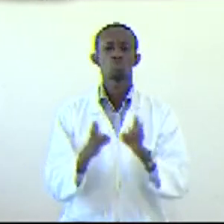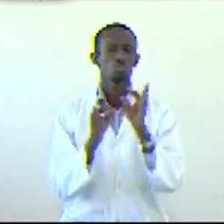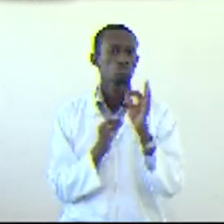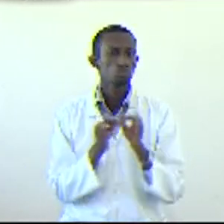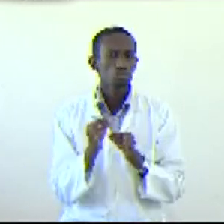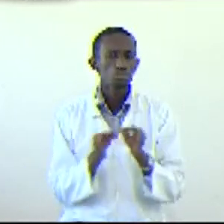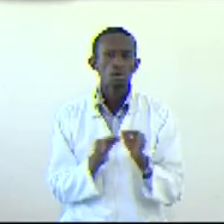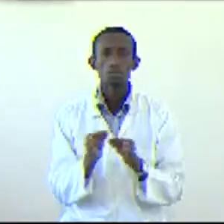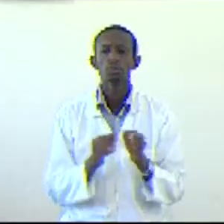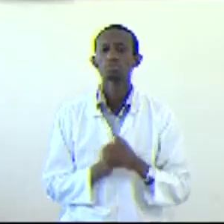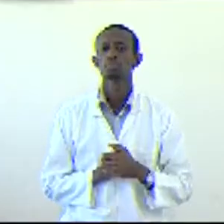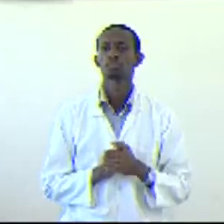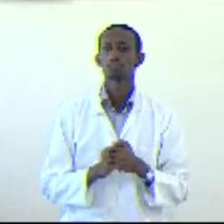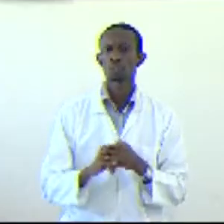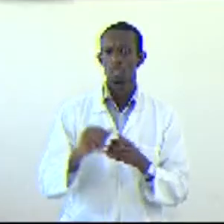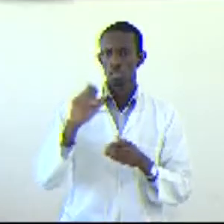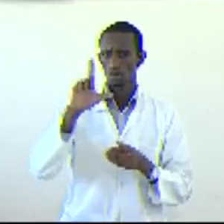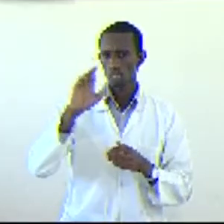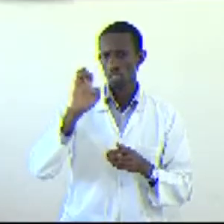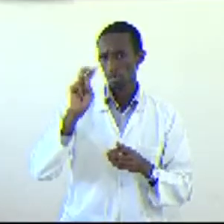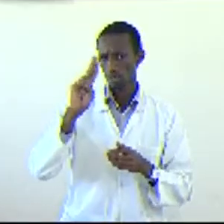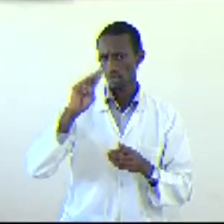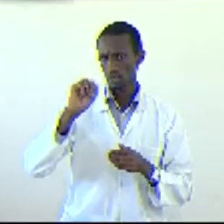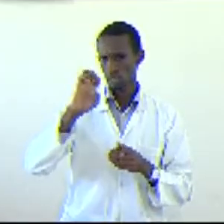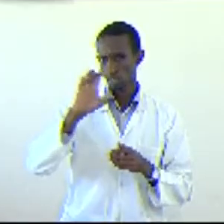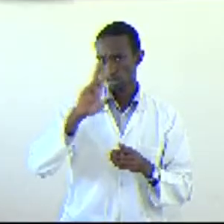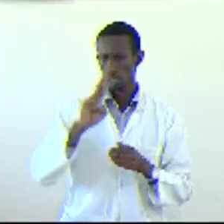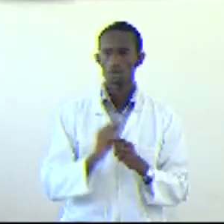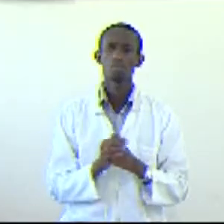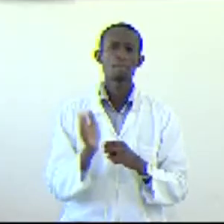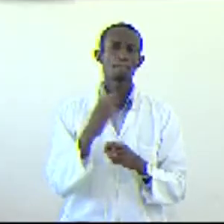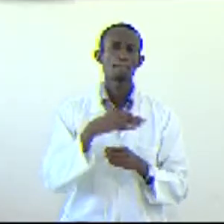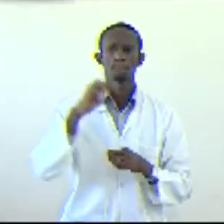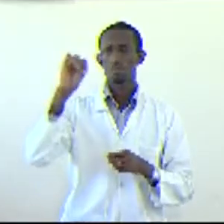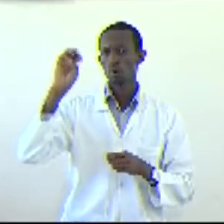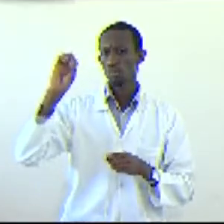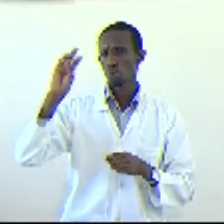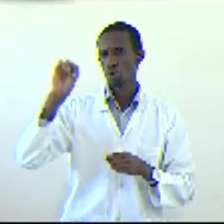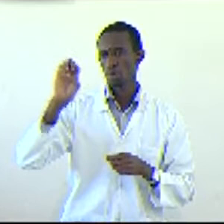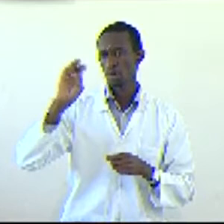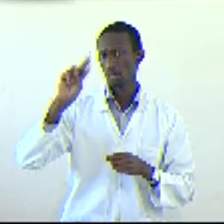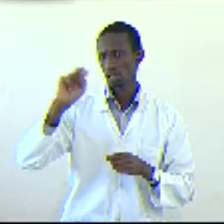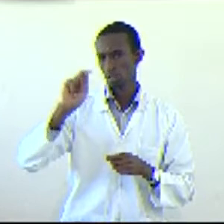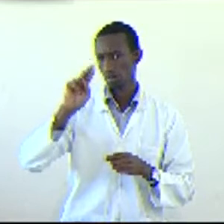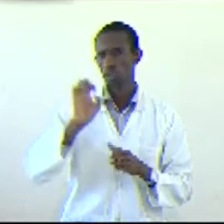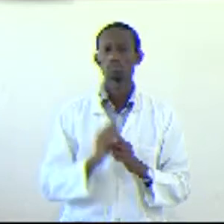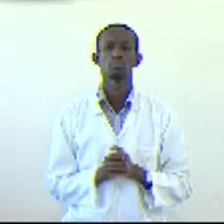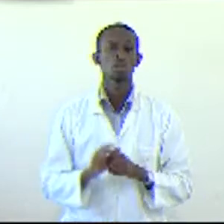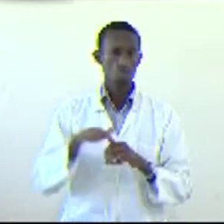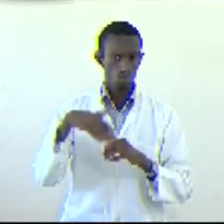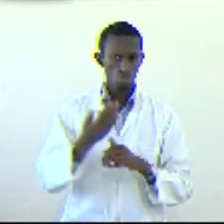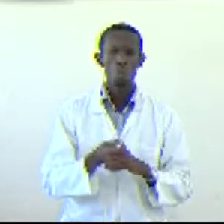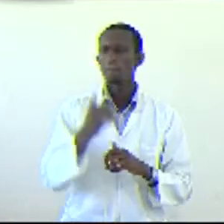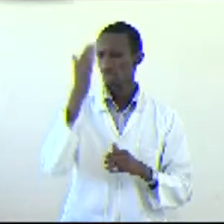2, to identify conservation of linear momentum. That is another point that I want you to be